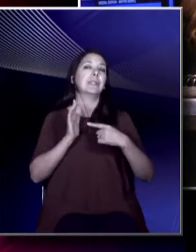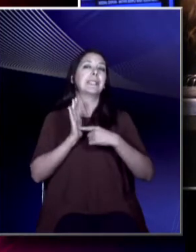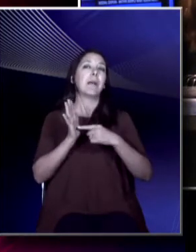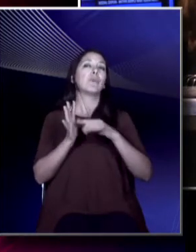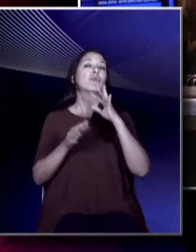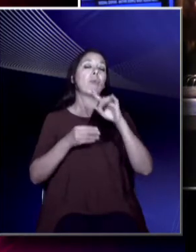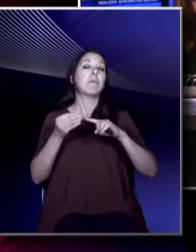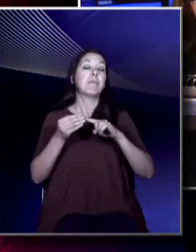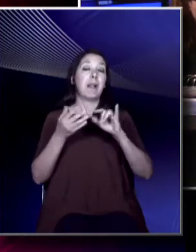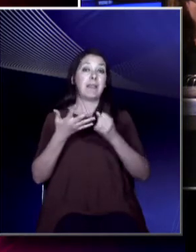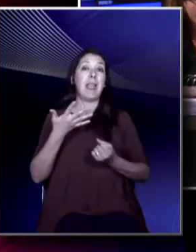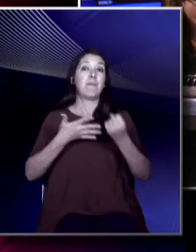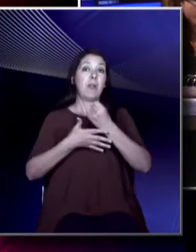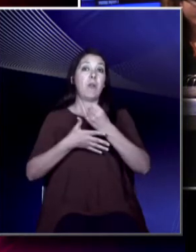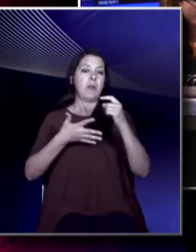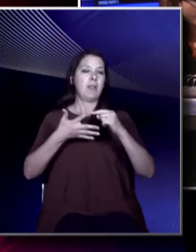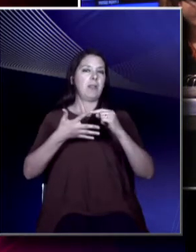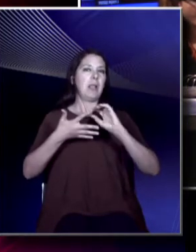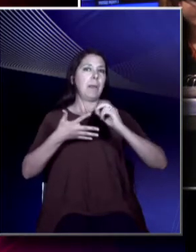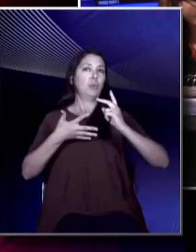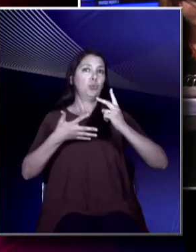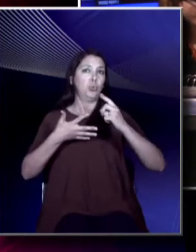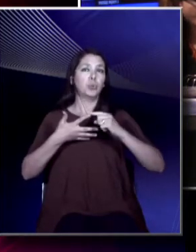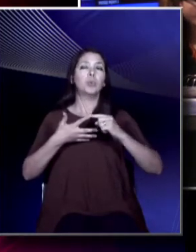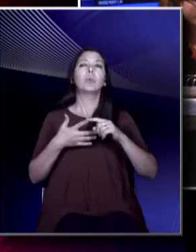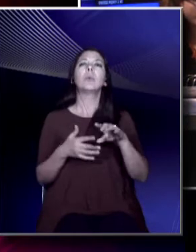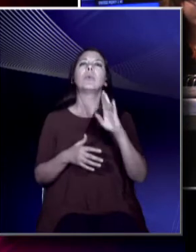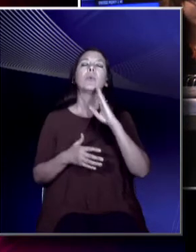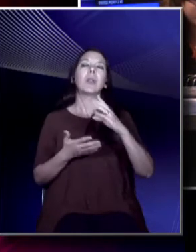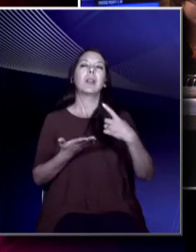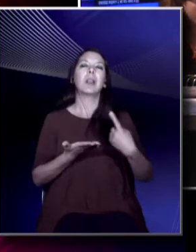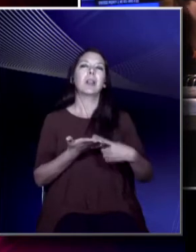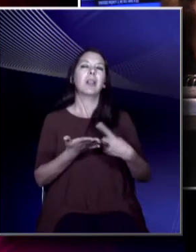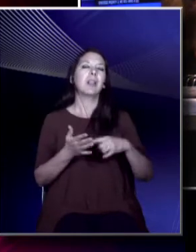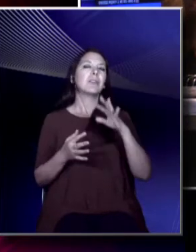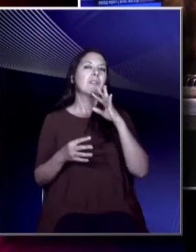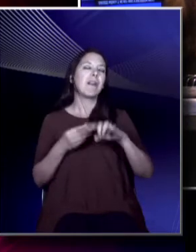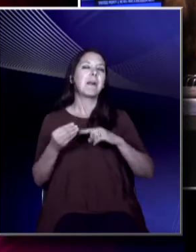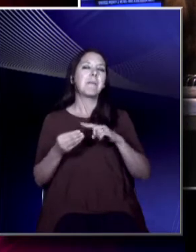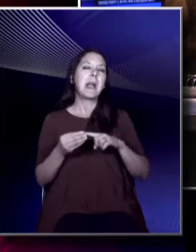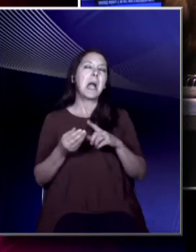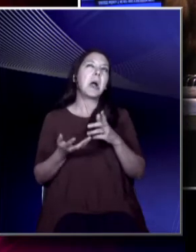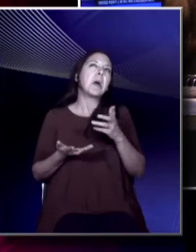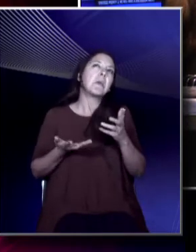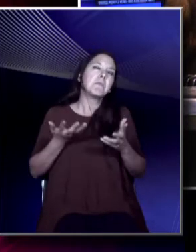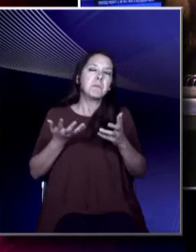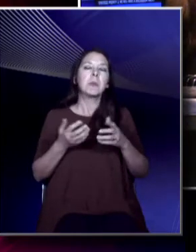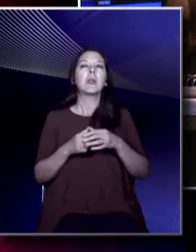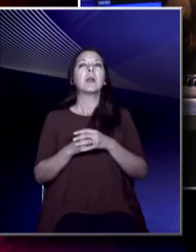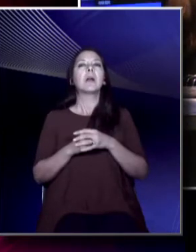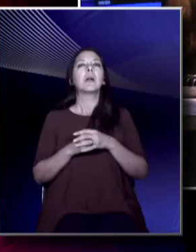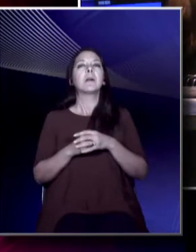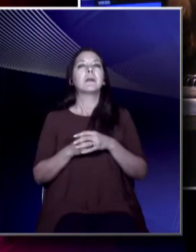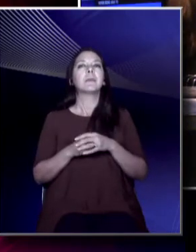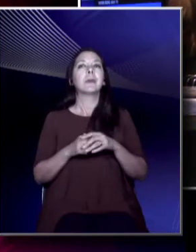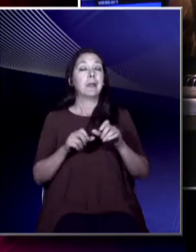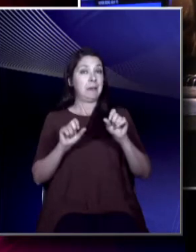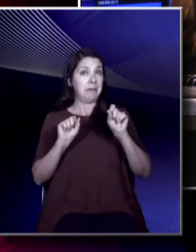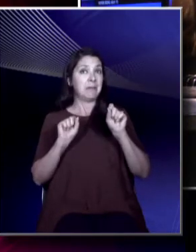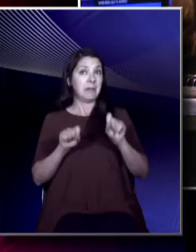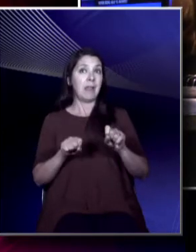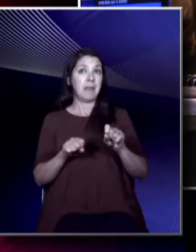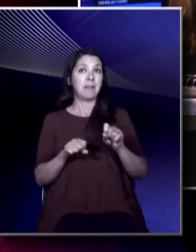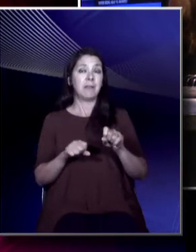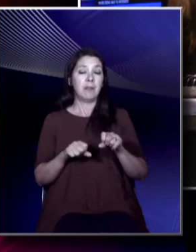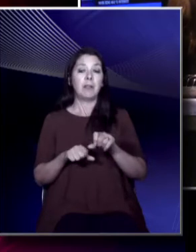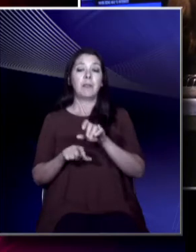priority 2. We will have a discussion about maybe being able to integrate the